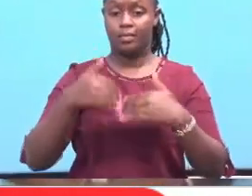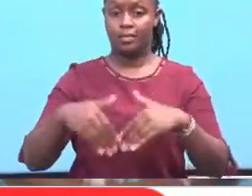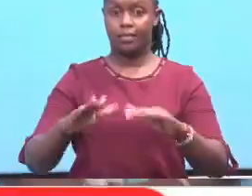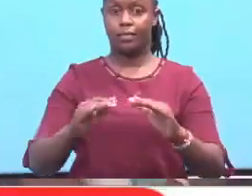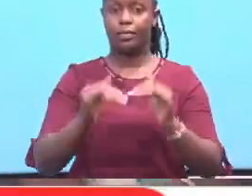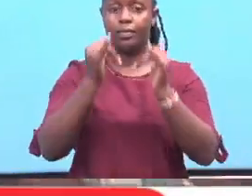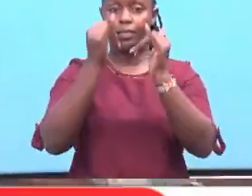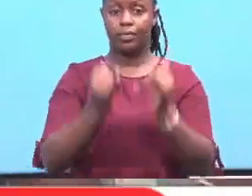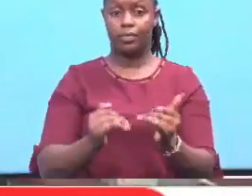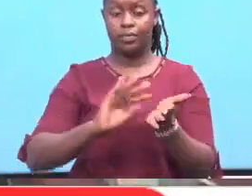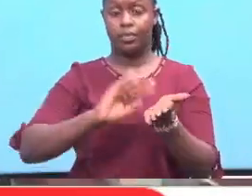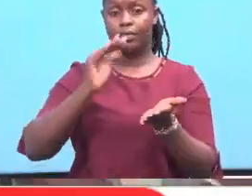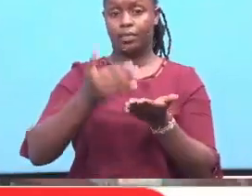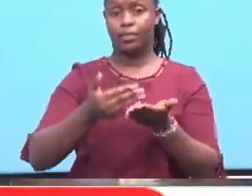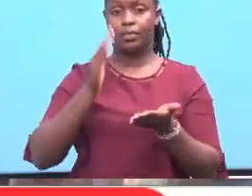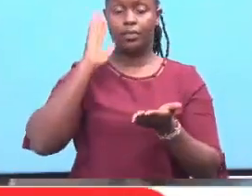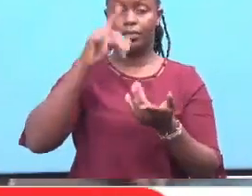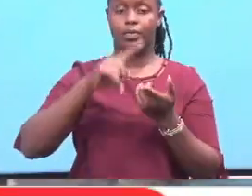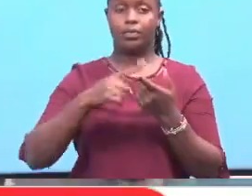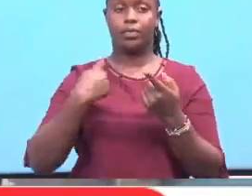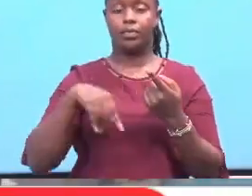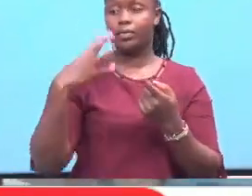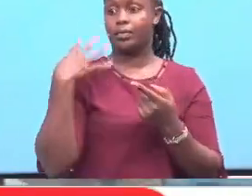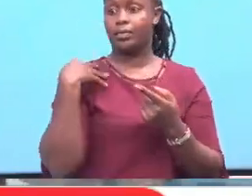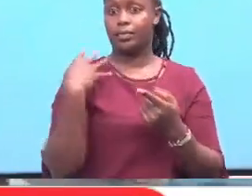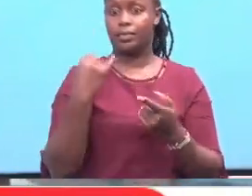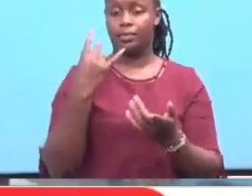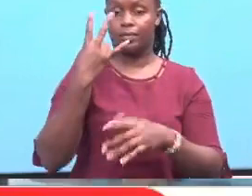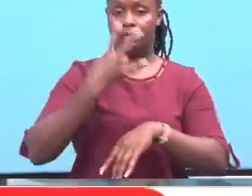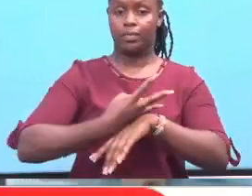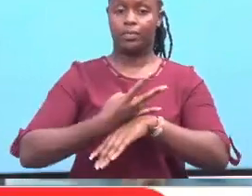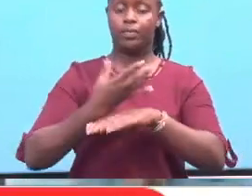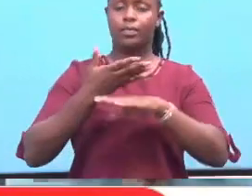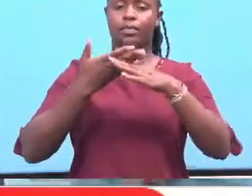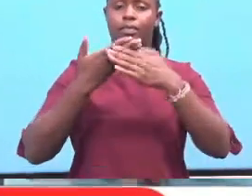will replace the current NHIF, which has lost billions of